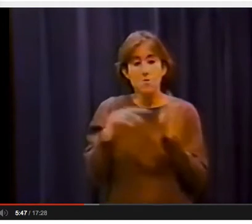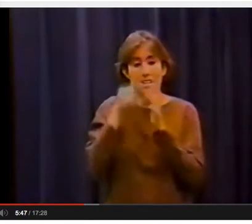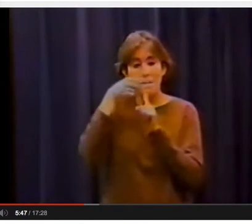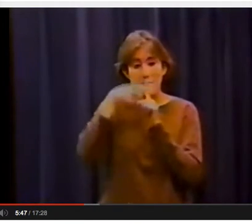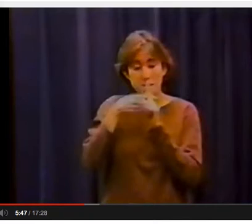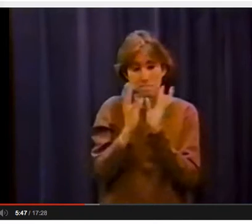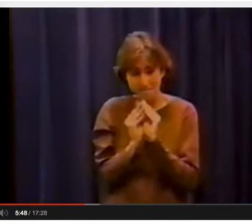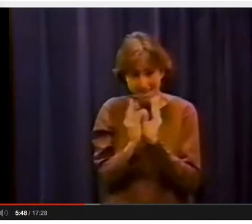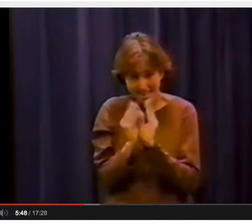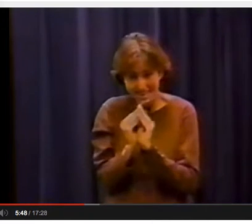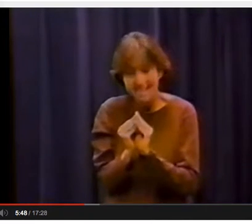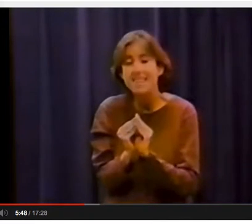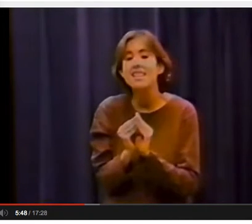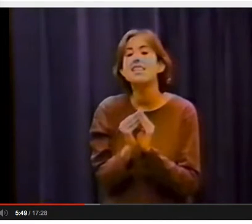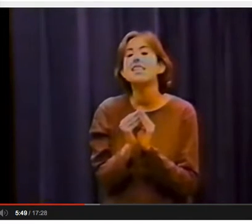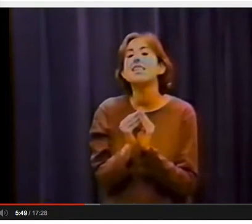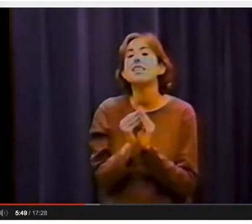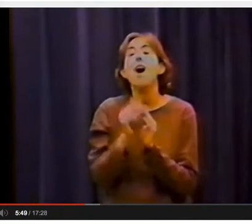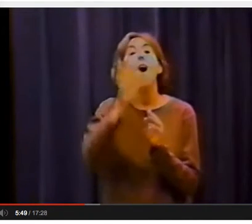involved.